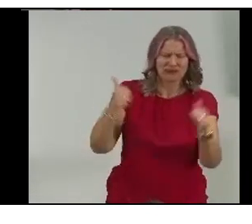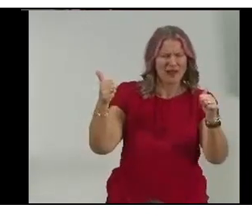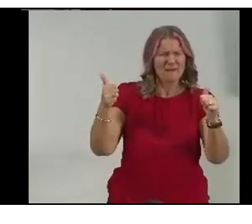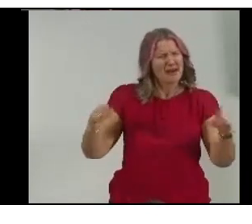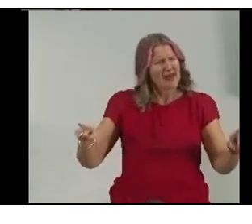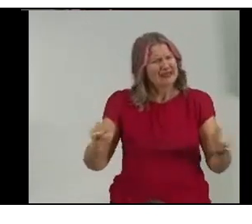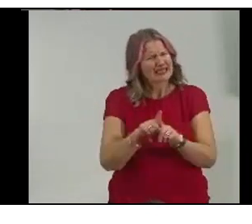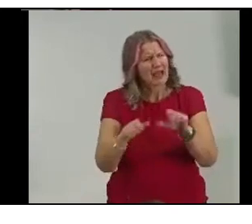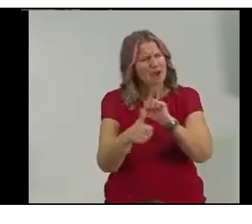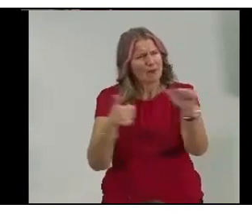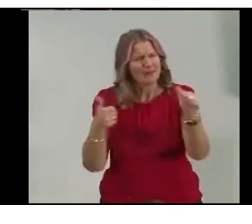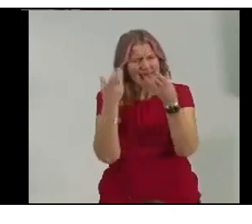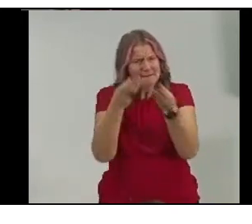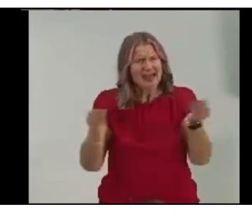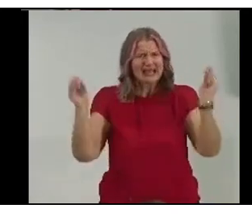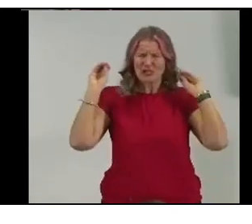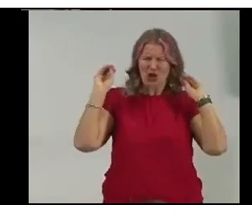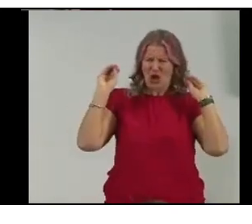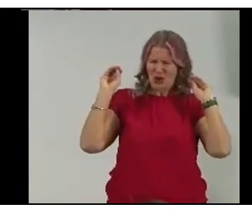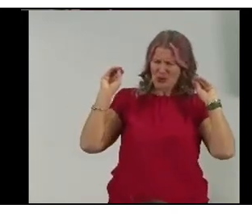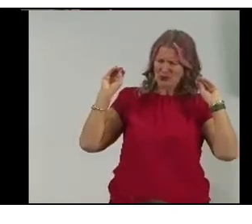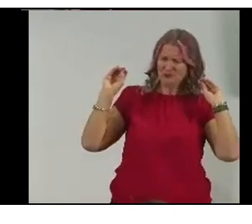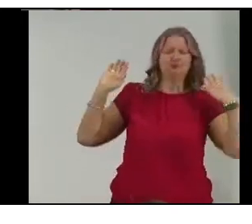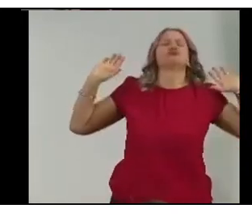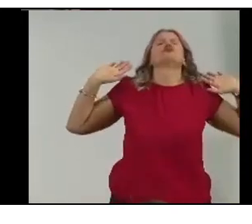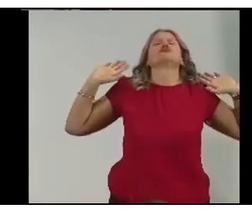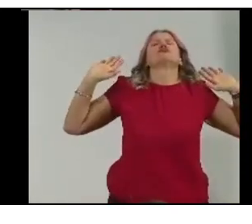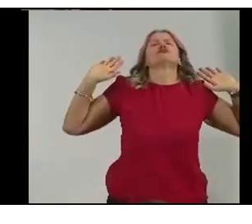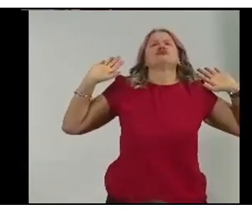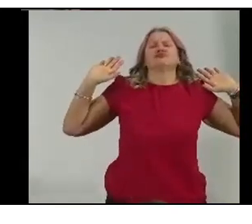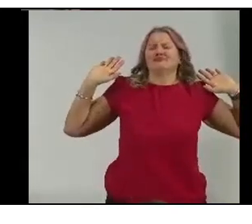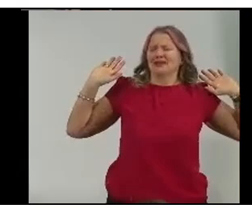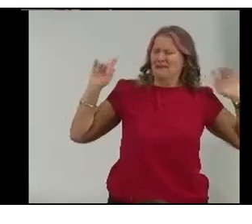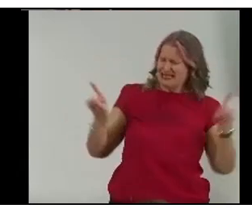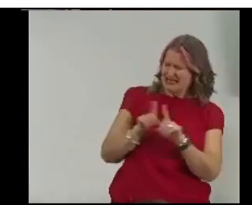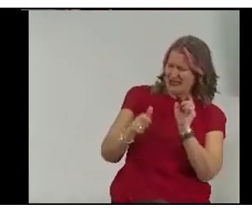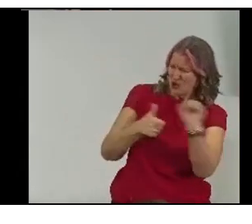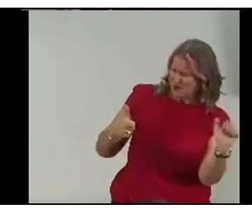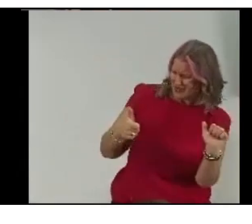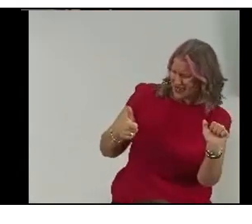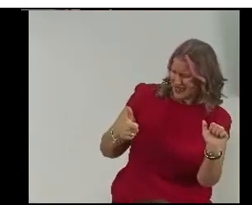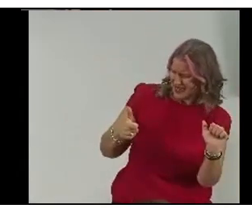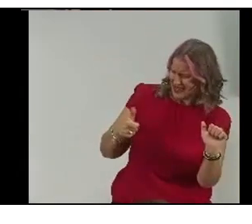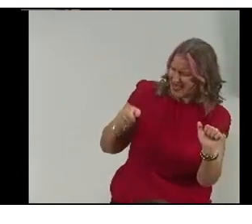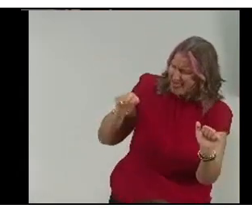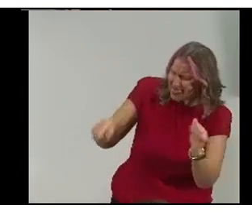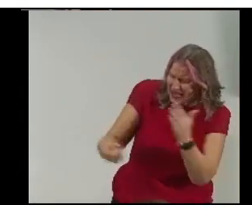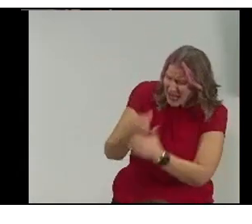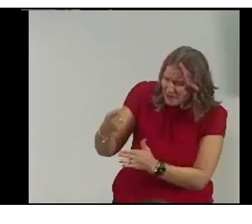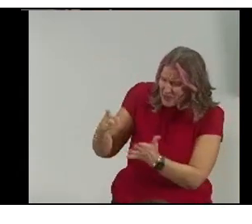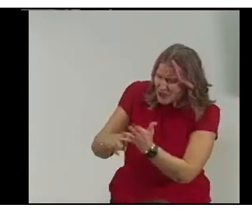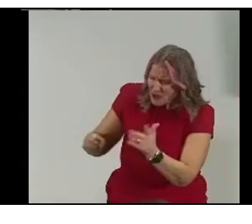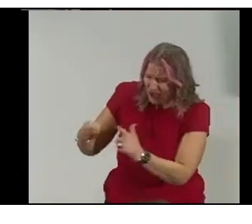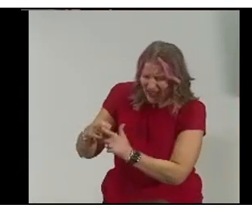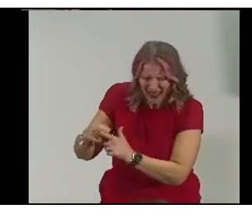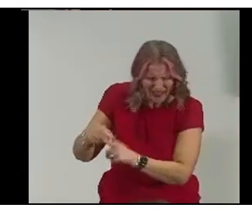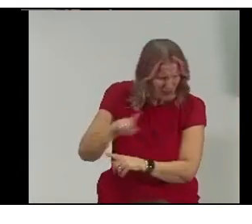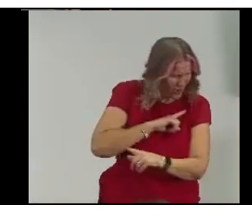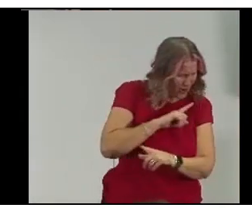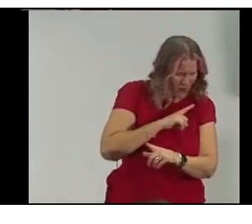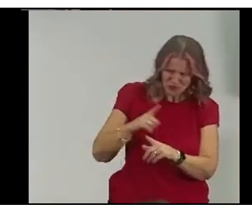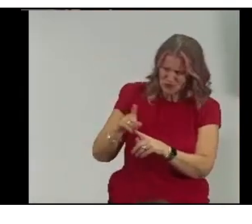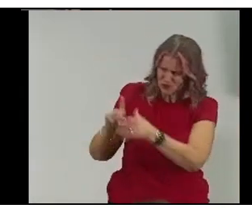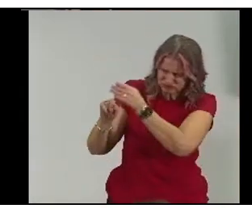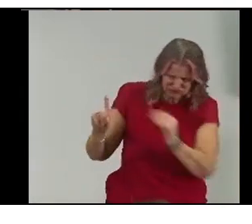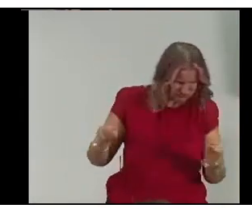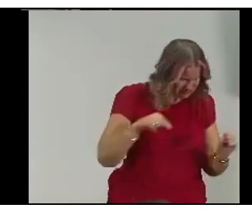right? I'm like, but I've shown you what they're doing in the UK, the same company. Why wouldn't you do it in Mexico? And that is, for me, I would say that's my